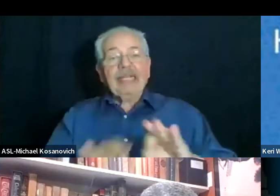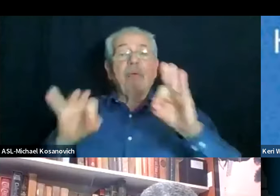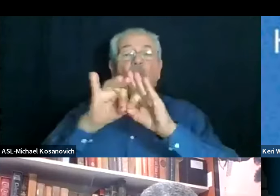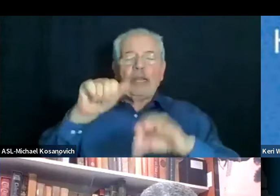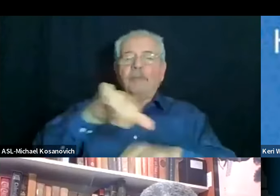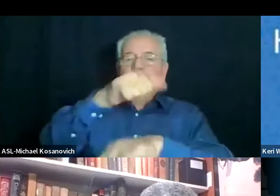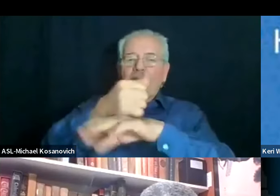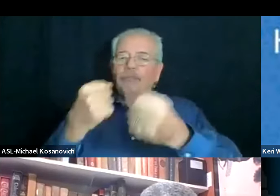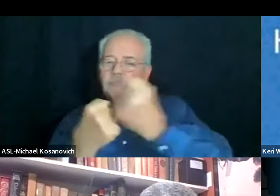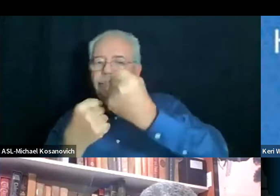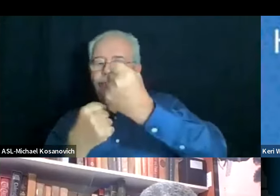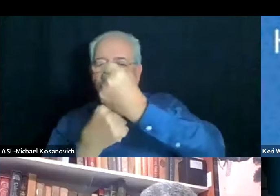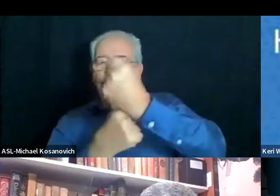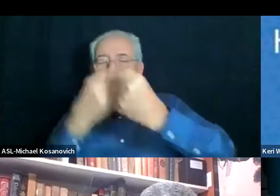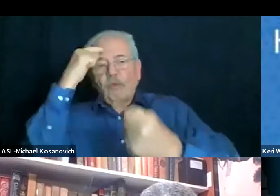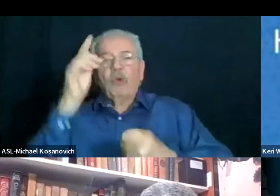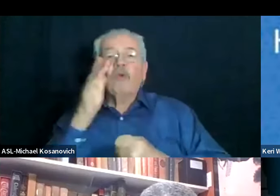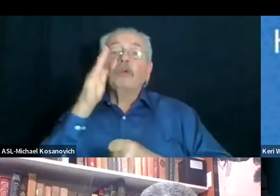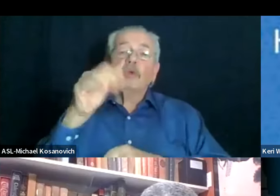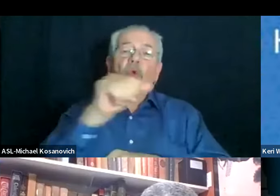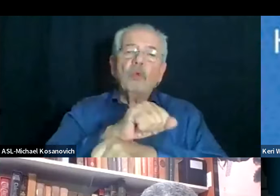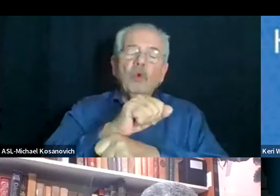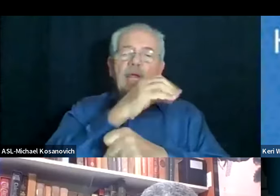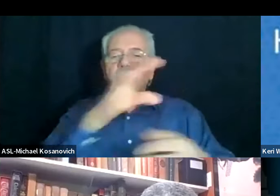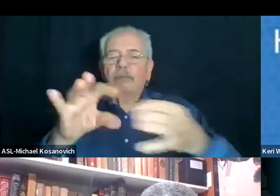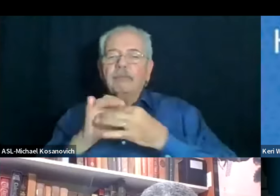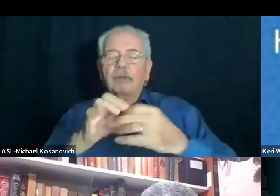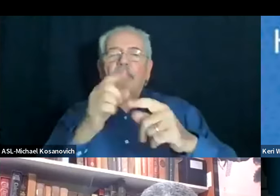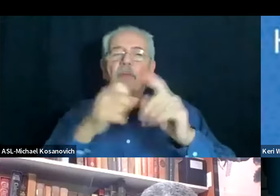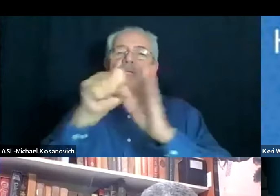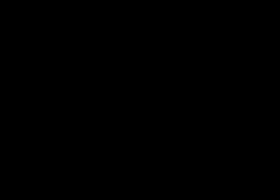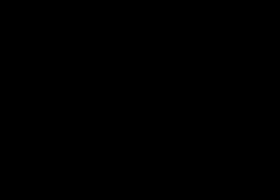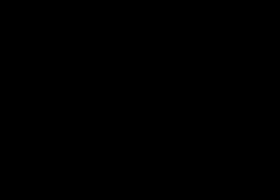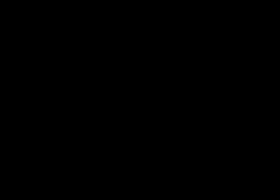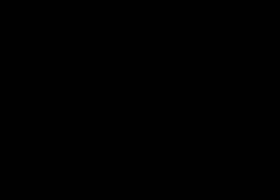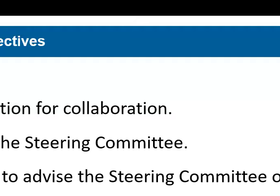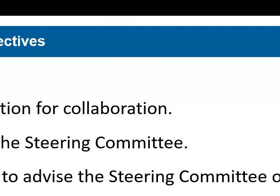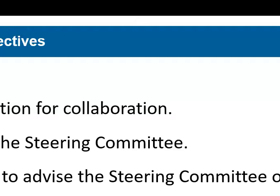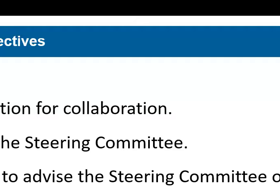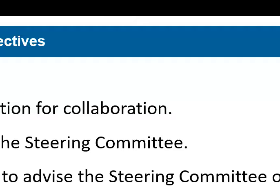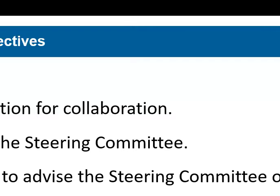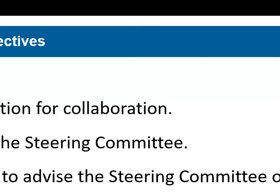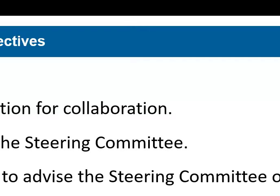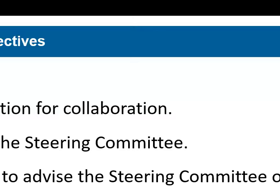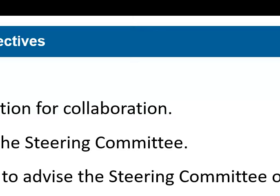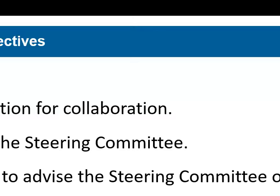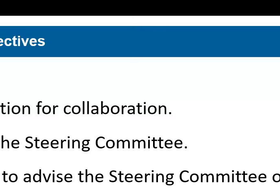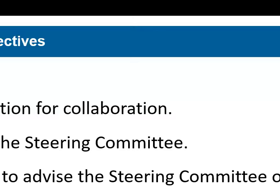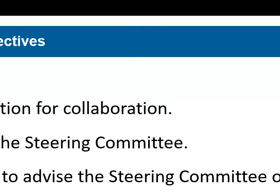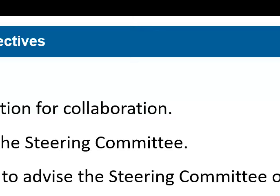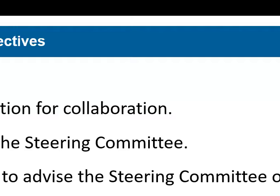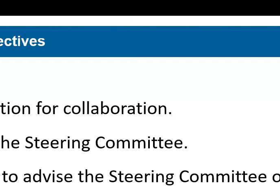the foundation for our work ahead and aligning work by the state agencies with input by the subcommittees and the CRIS